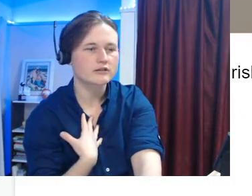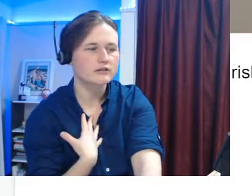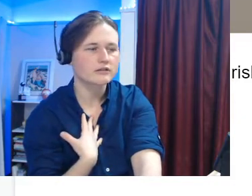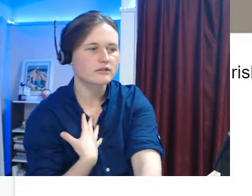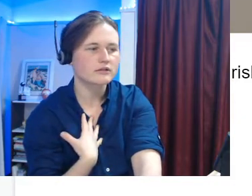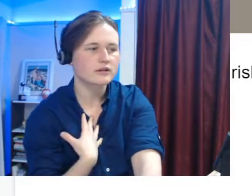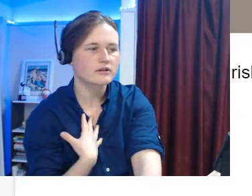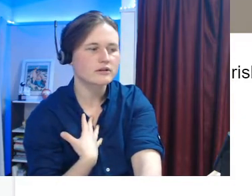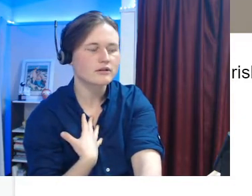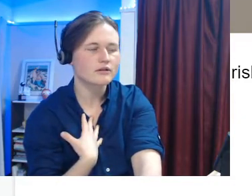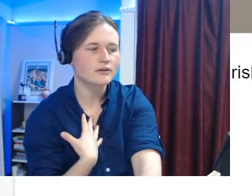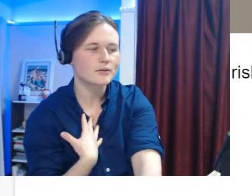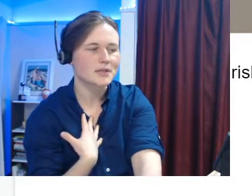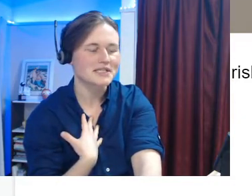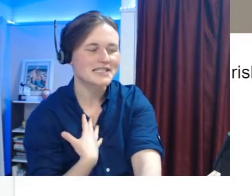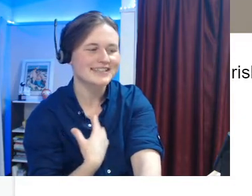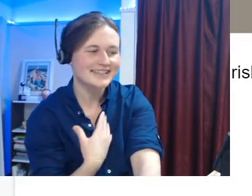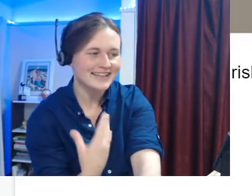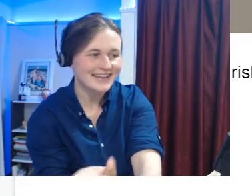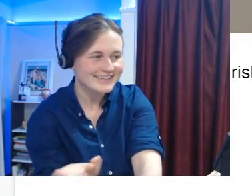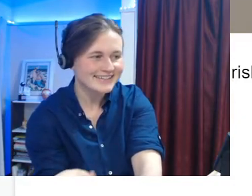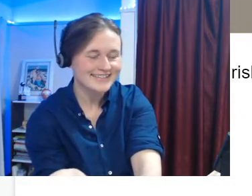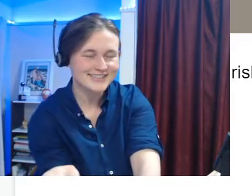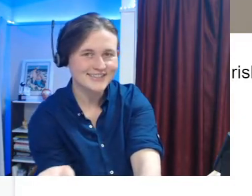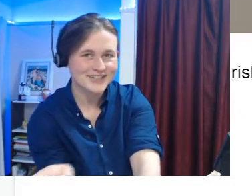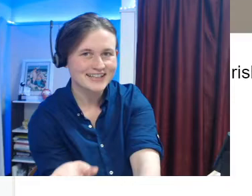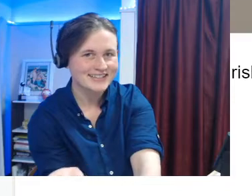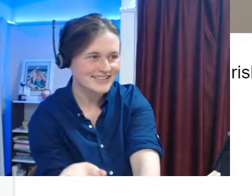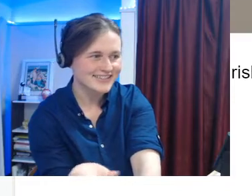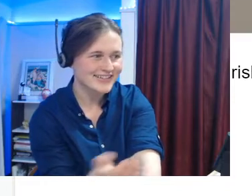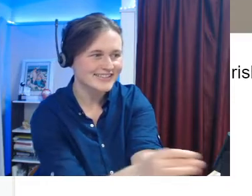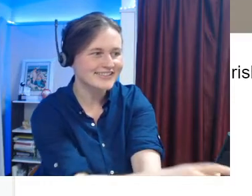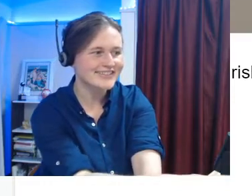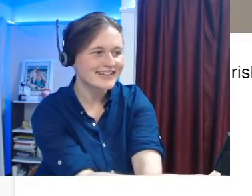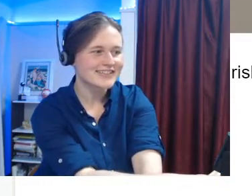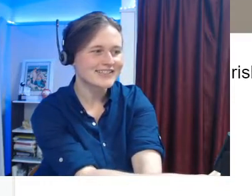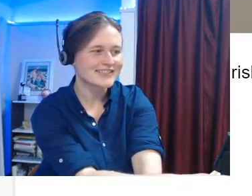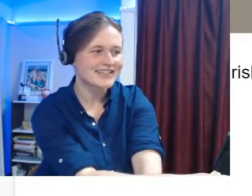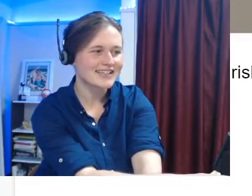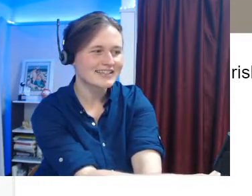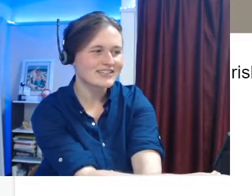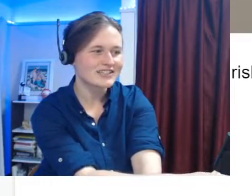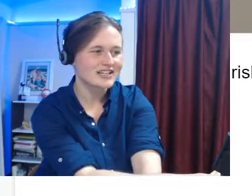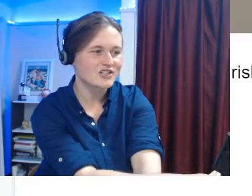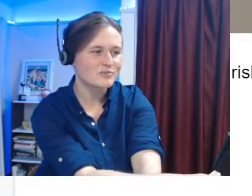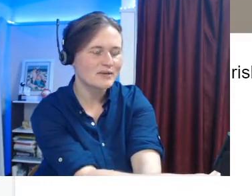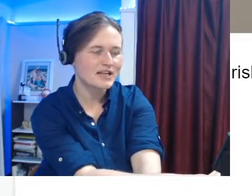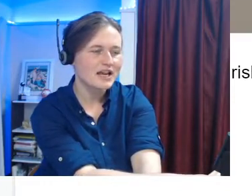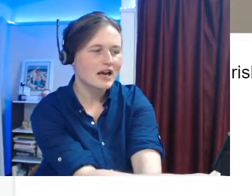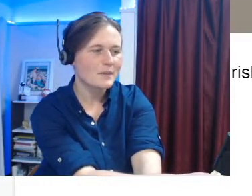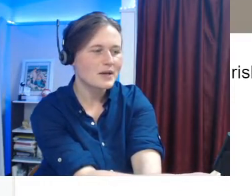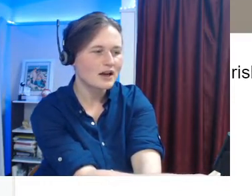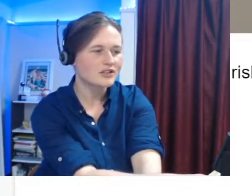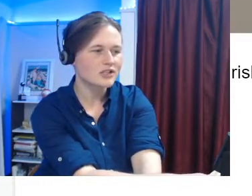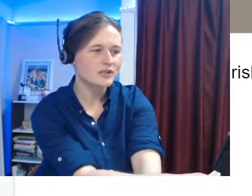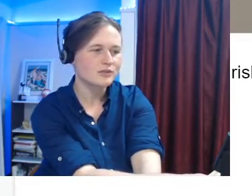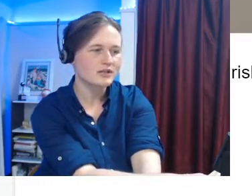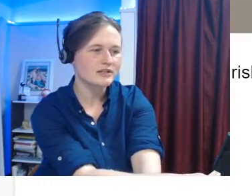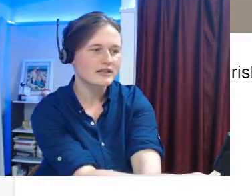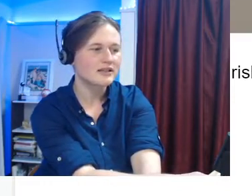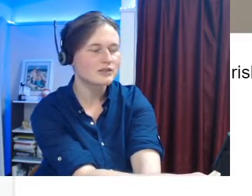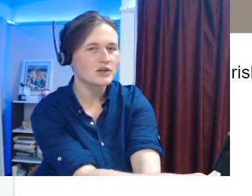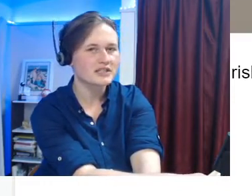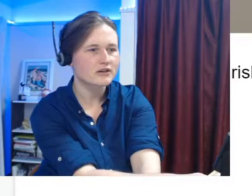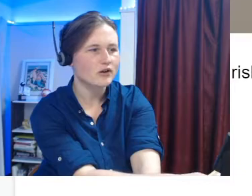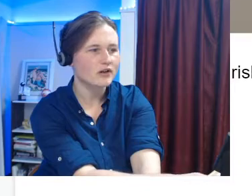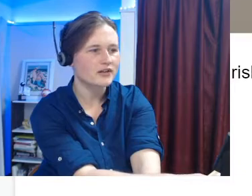uh means that they should be allowed to use to be with kids you need to change your baby i'm not sure what this